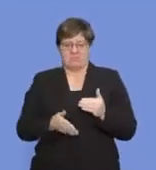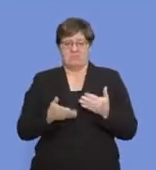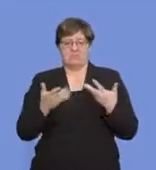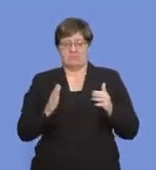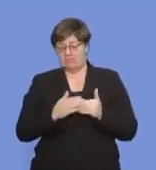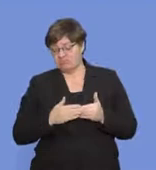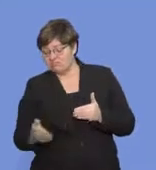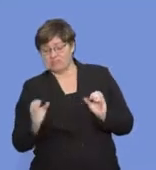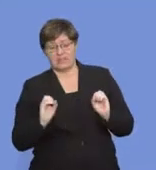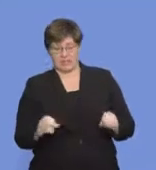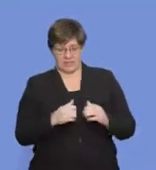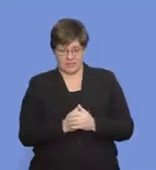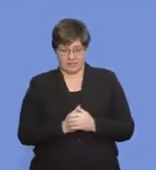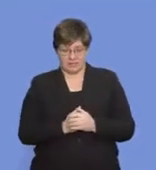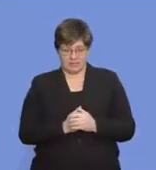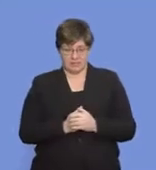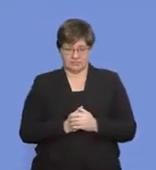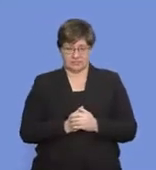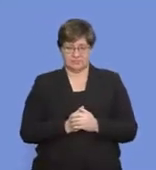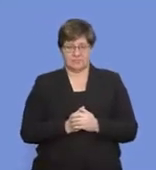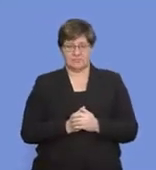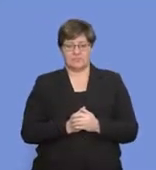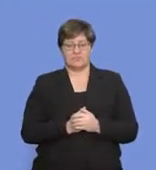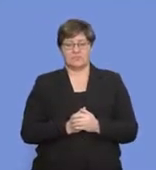Okay, so they have become extinct.